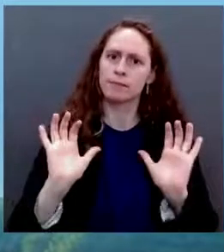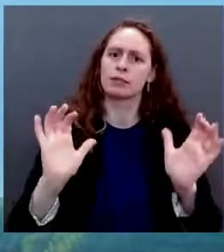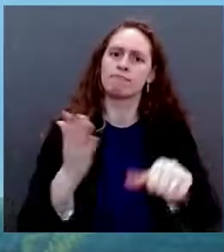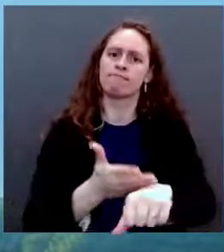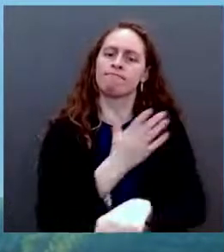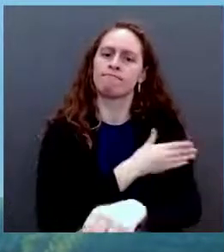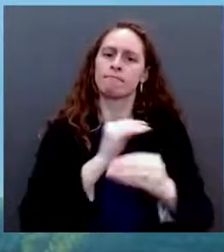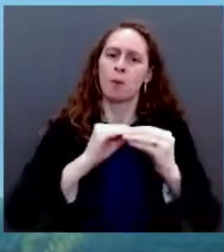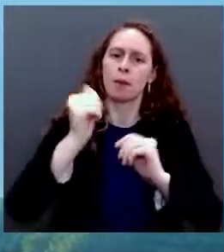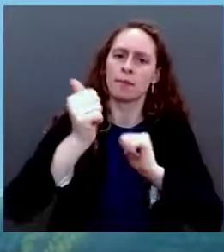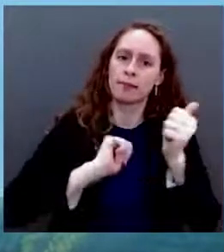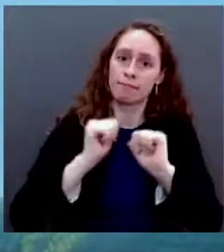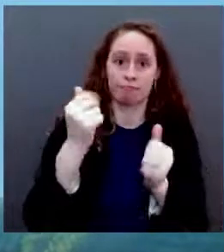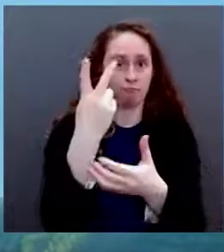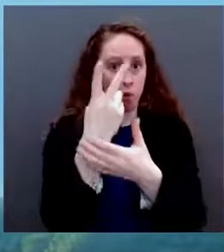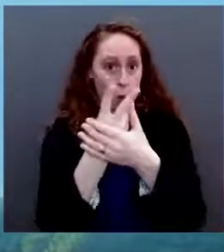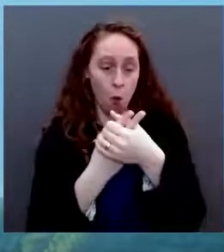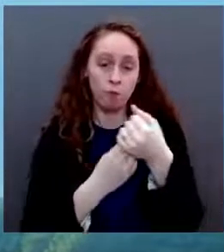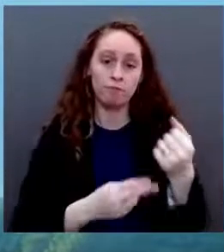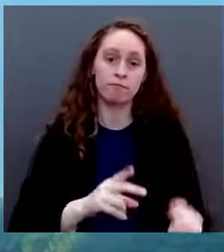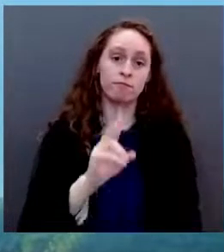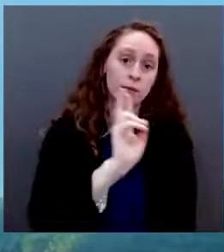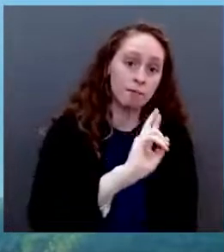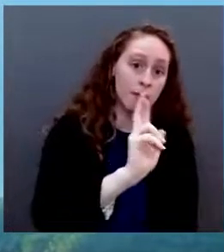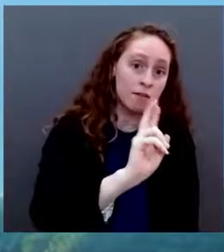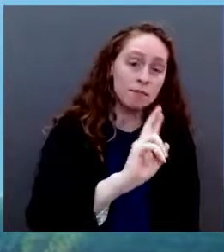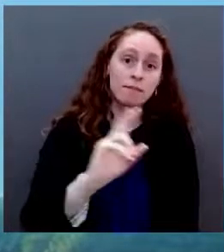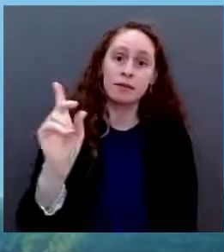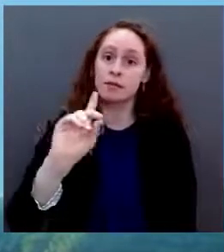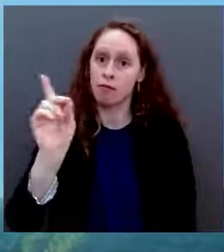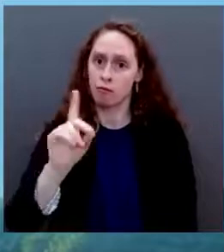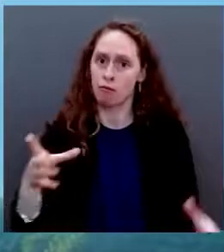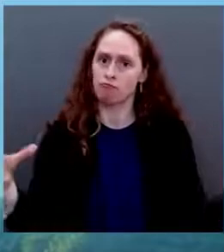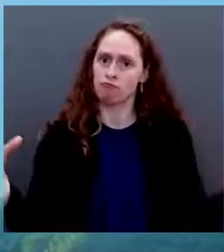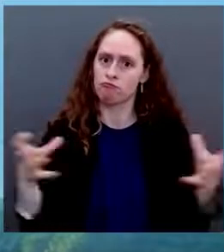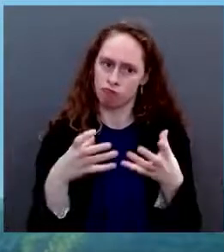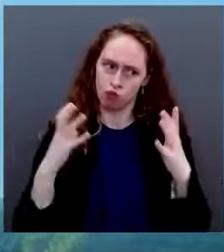cattle markets more transparent. And all these issues